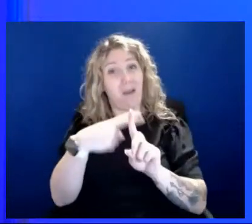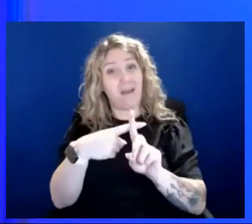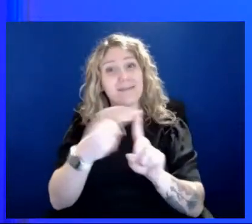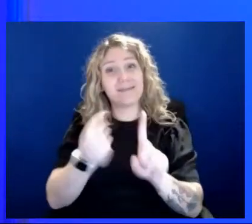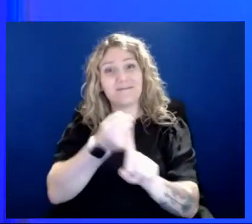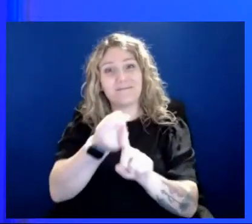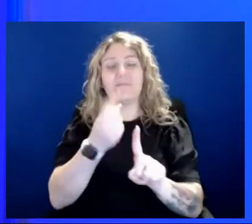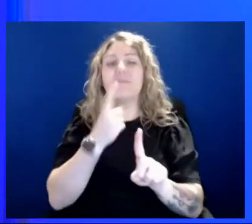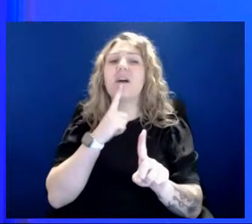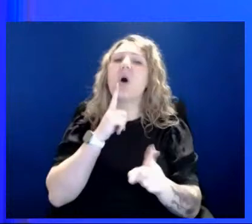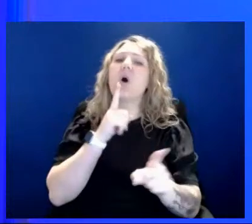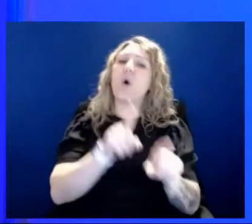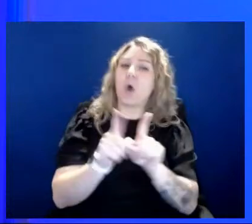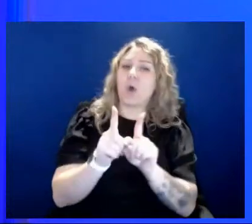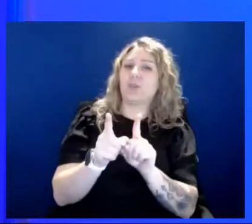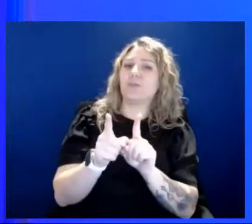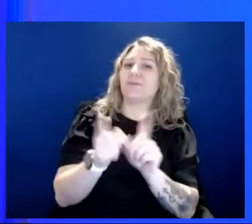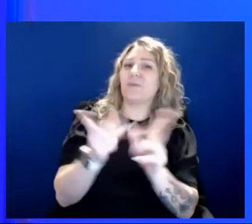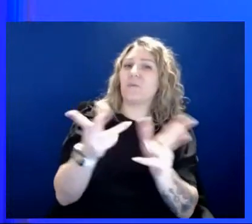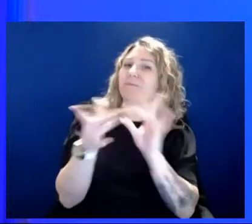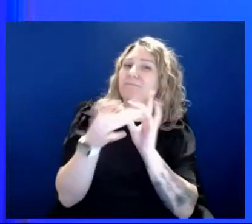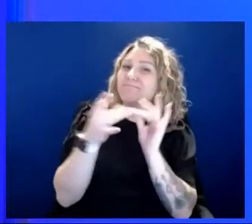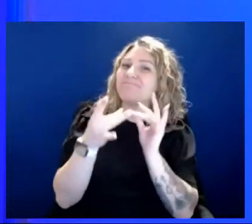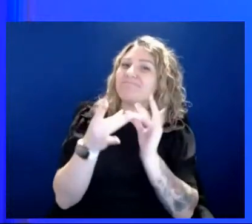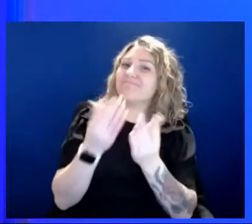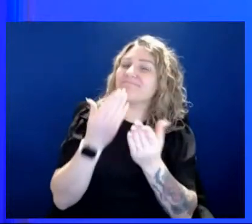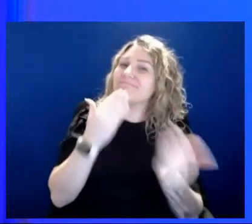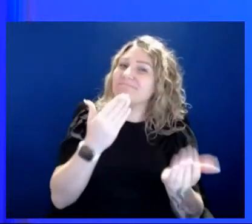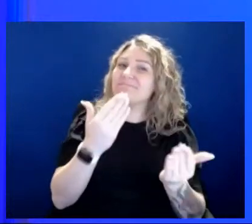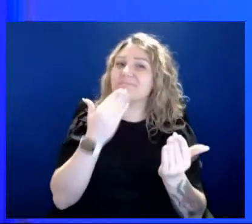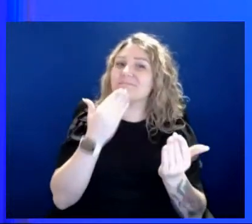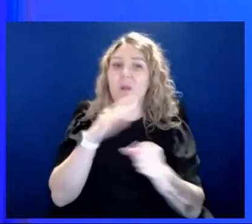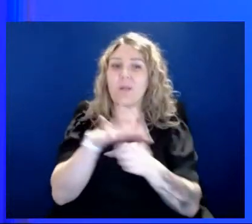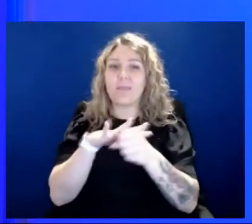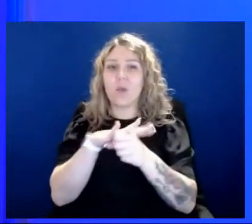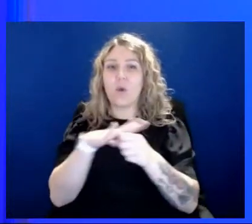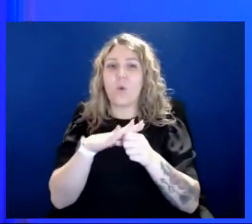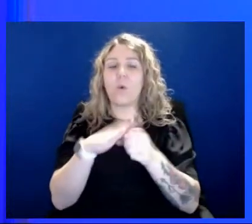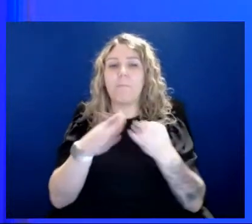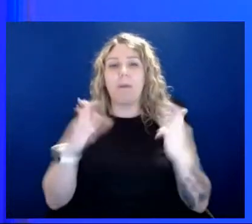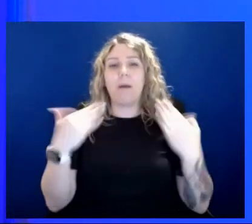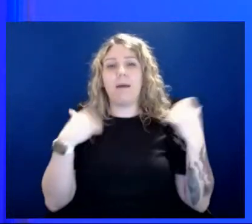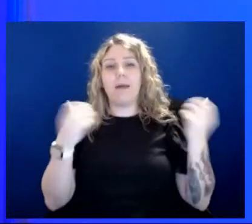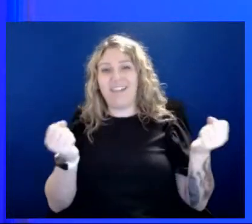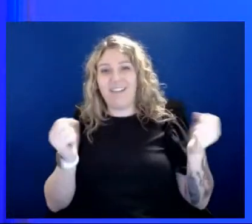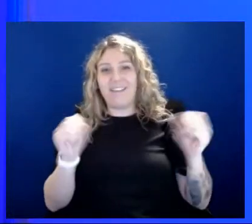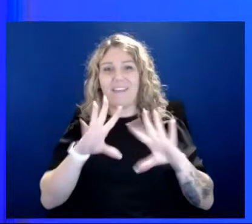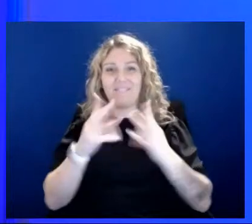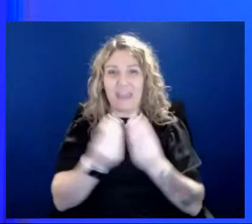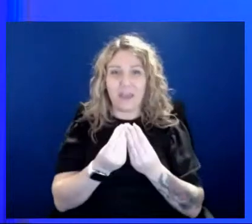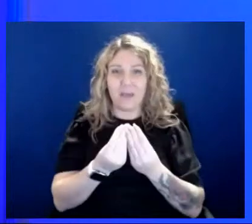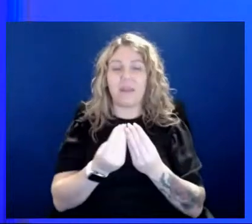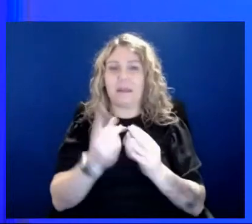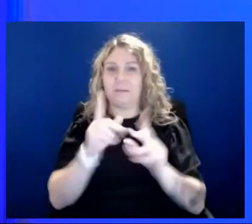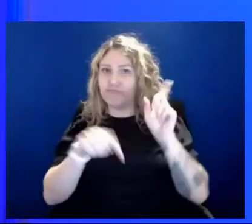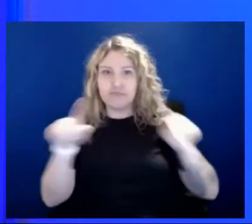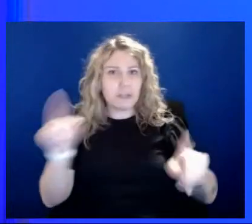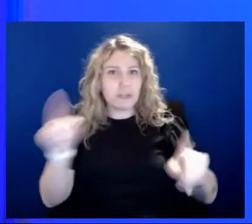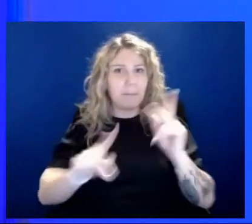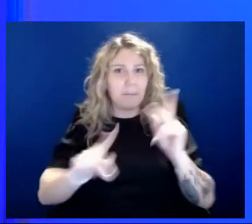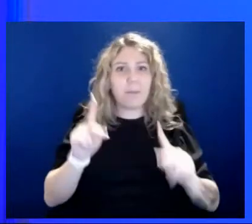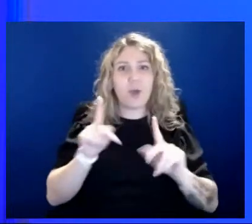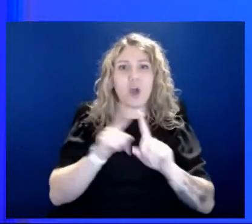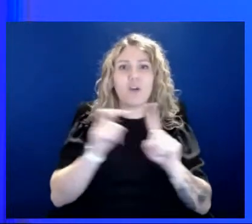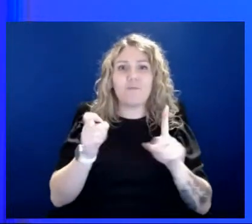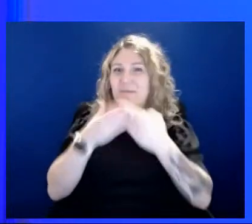out to a lot of our local public health family, which includes all sorts of different types of people, from the neighbor next